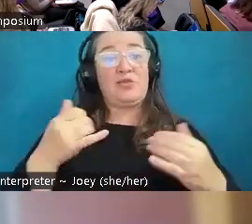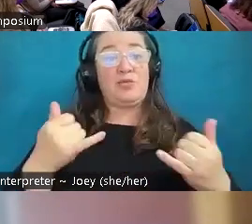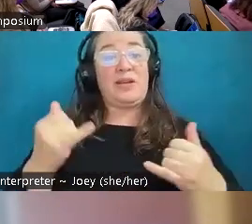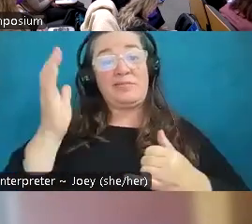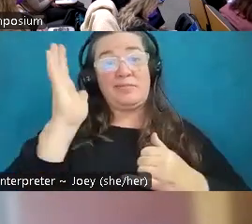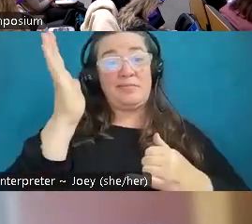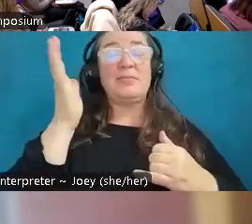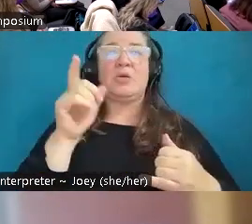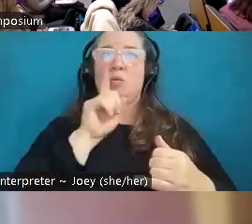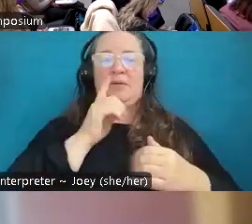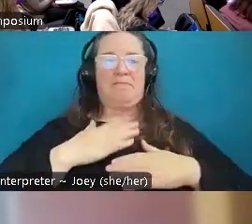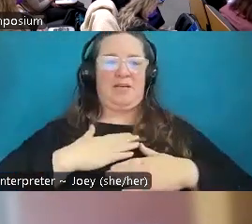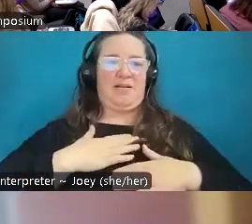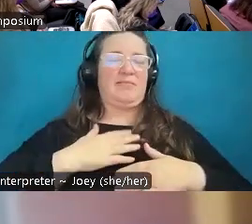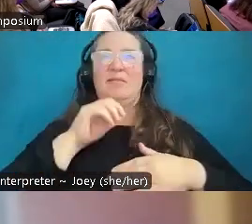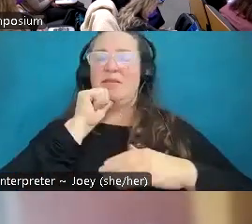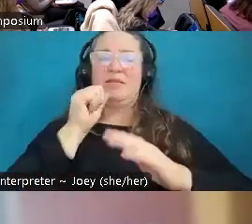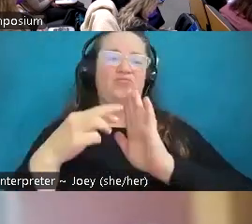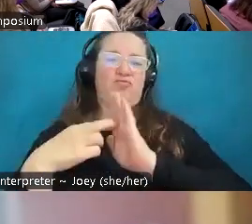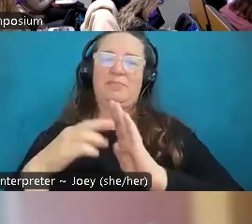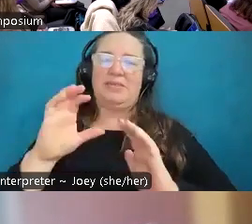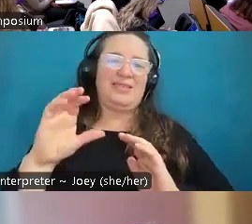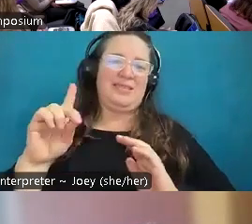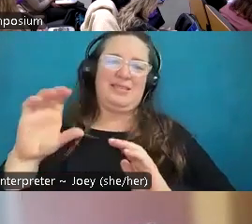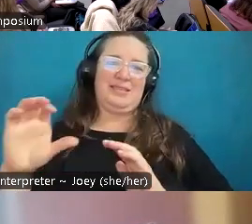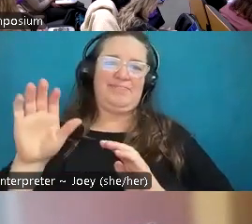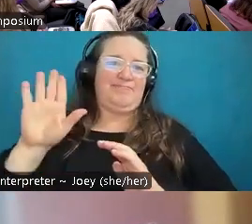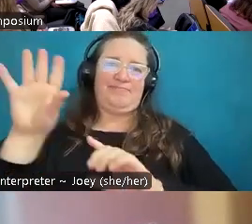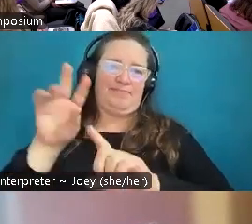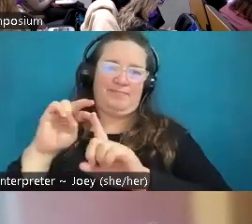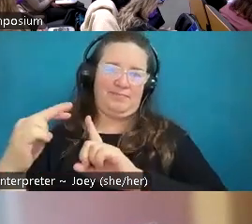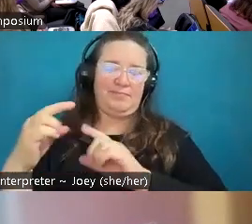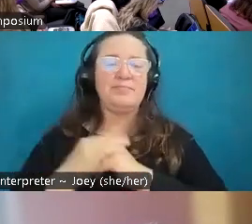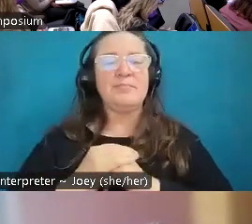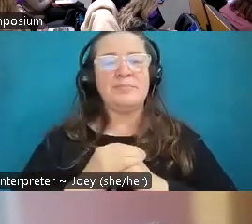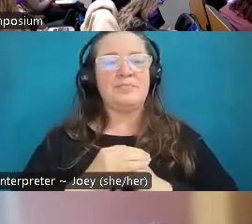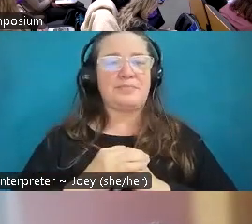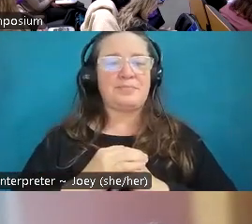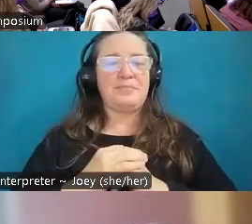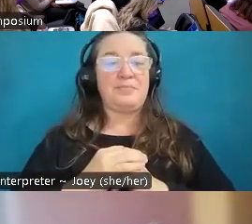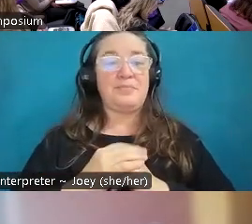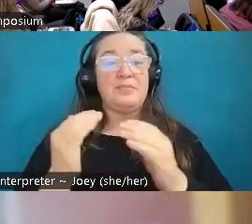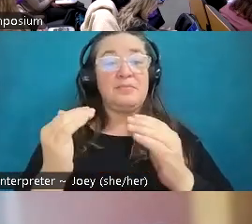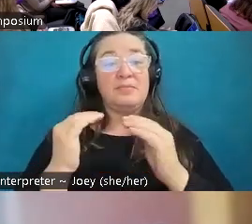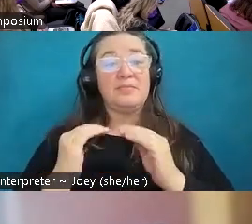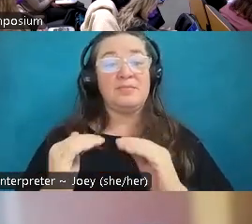the Centers for Disease Control and Prevention. Could I have the next slide?